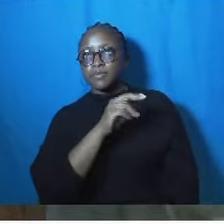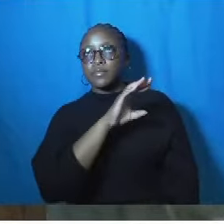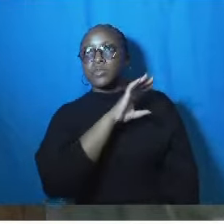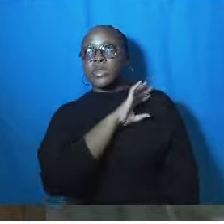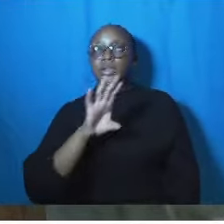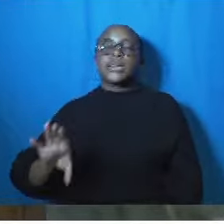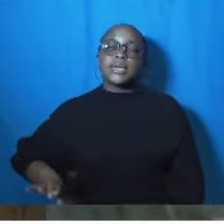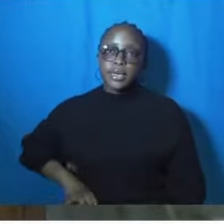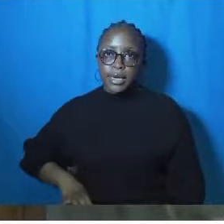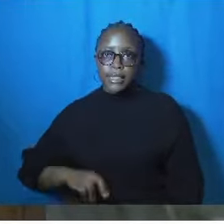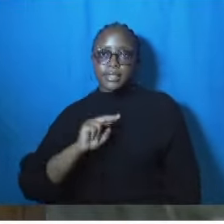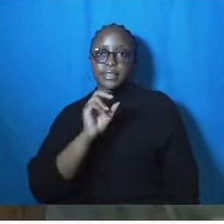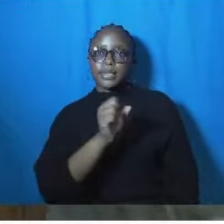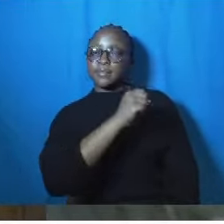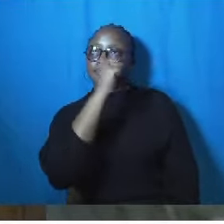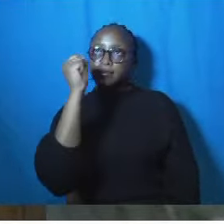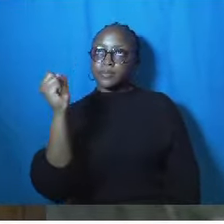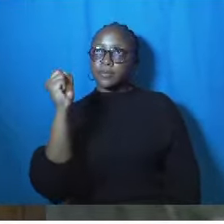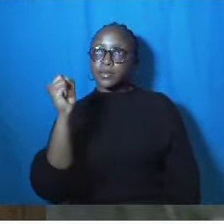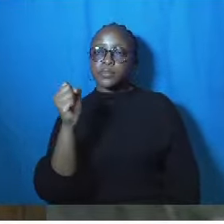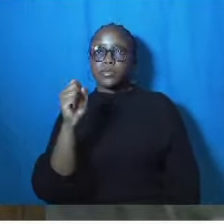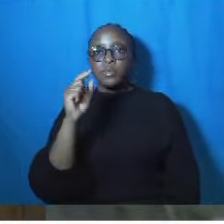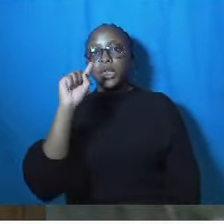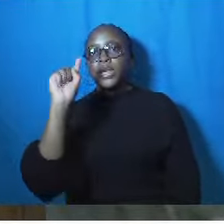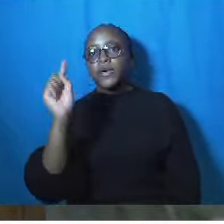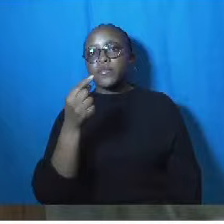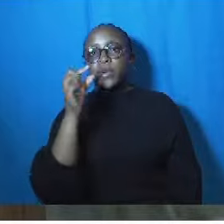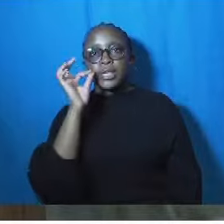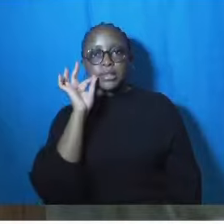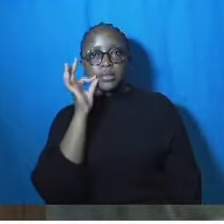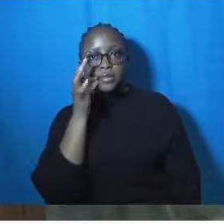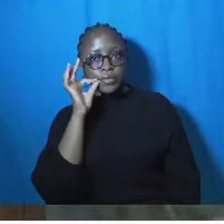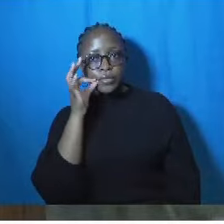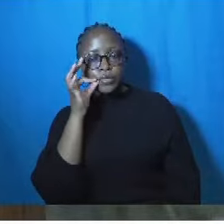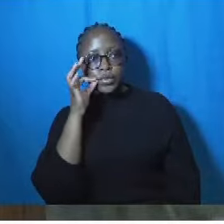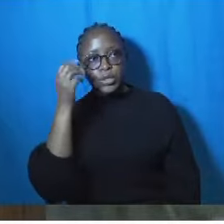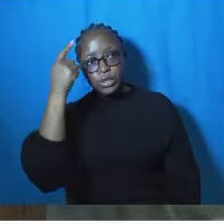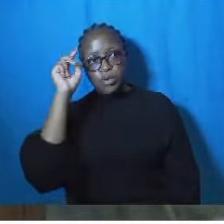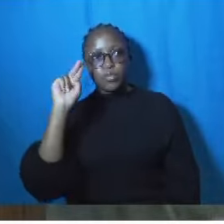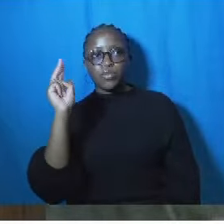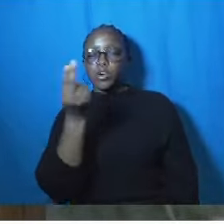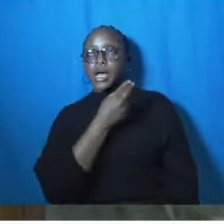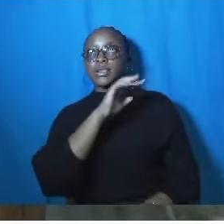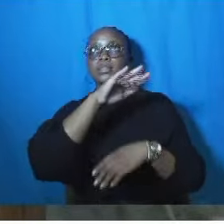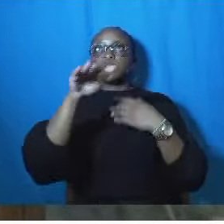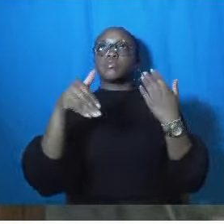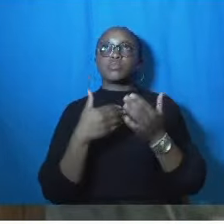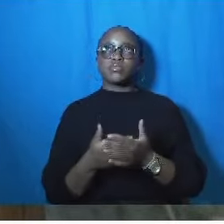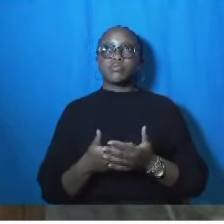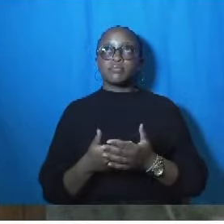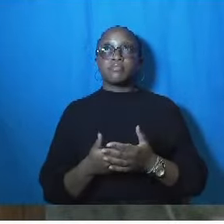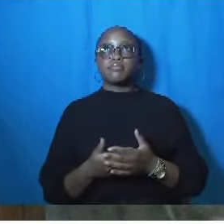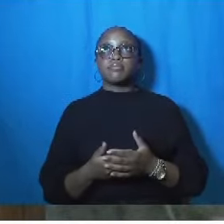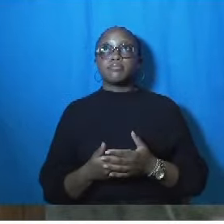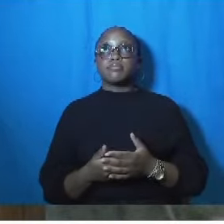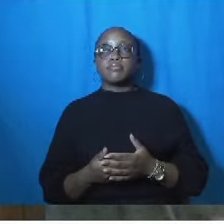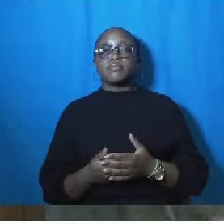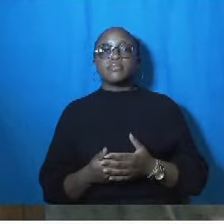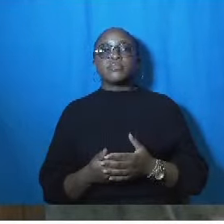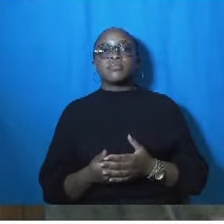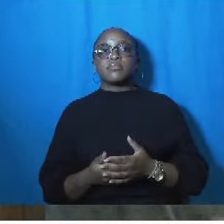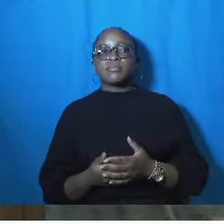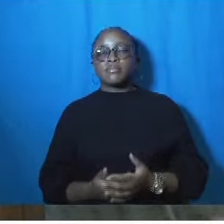resurrection, is the first fruit to all of us, them who sleep or even those who are alive.